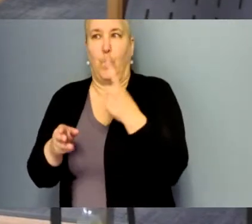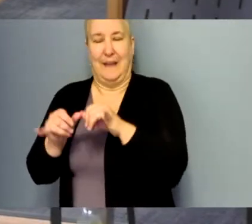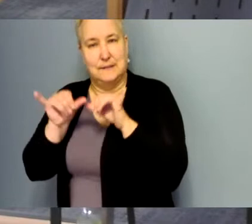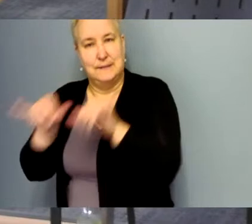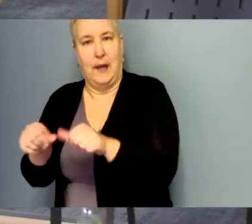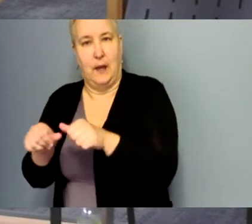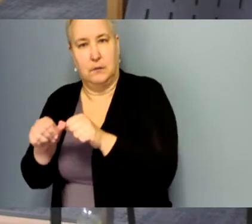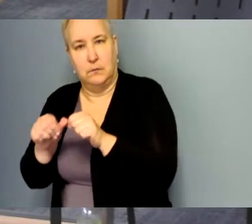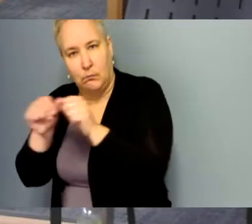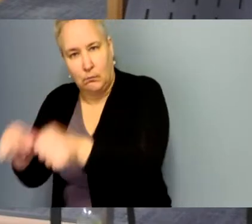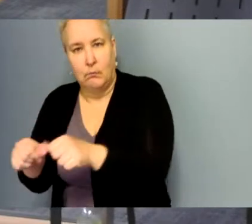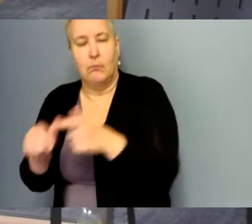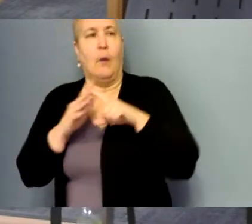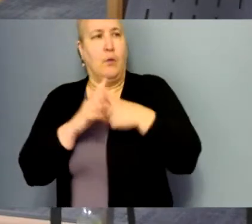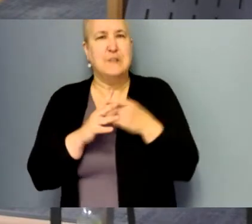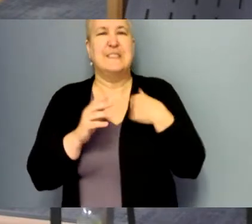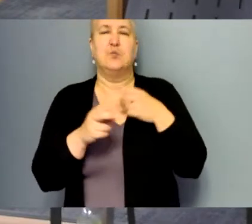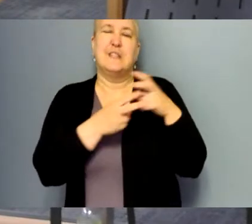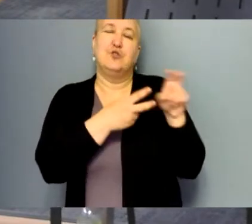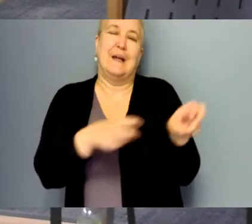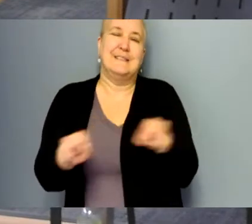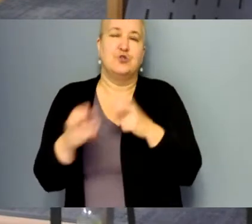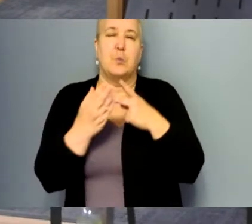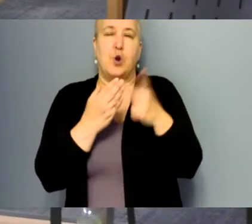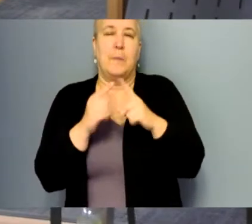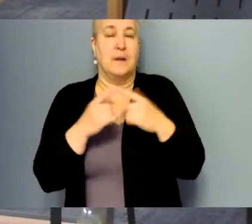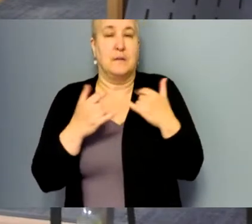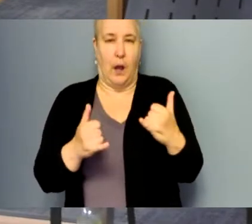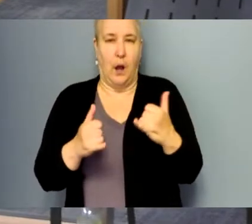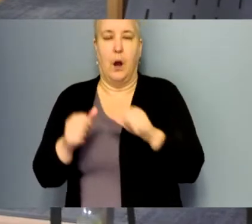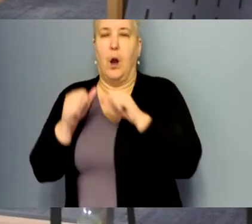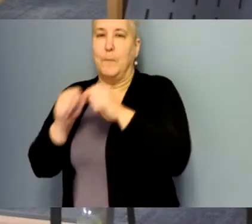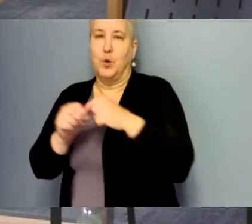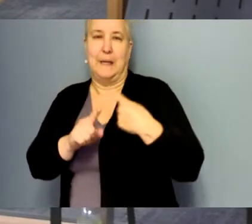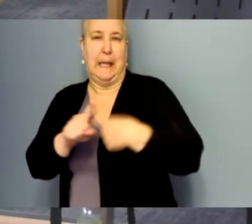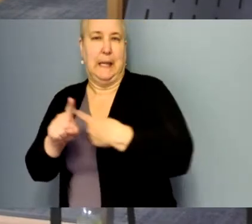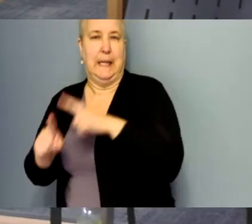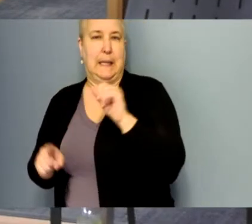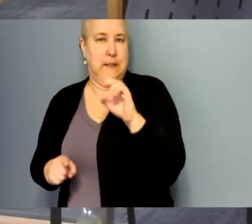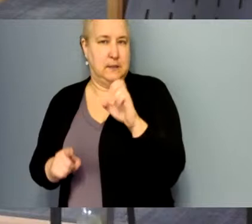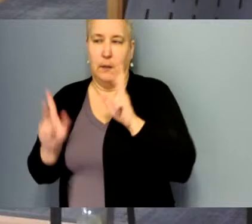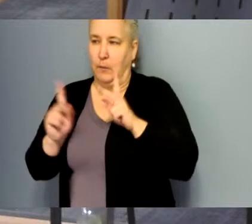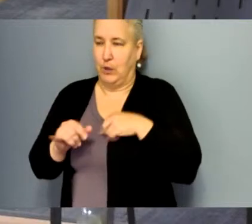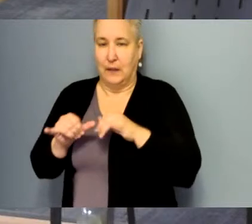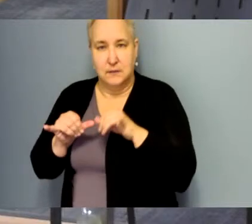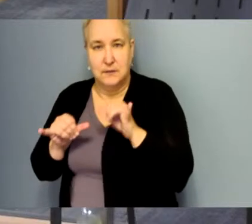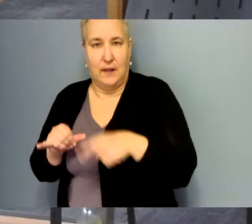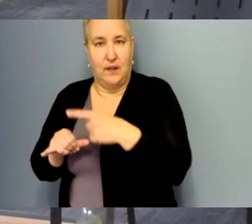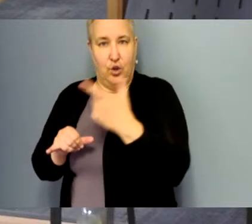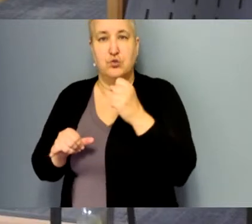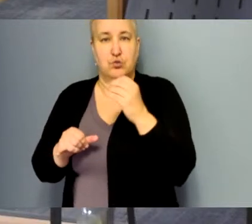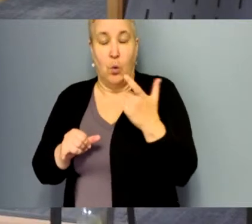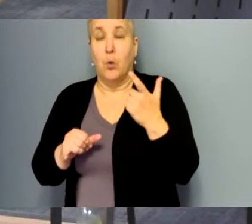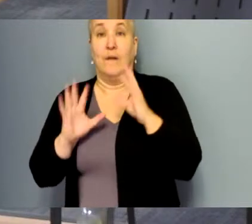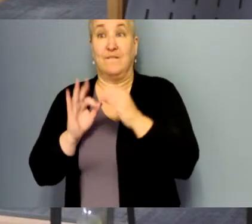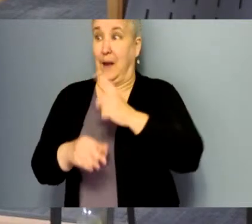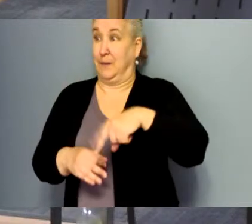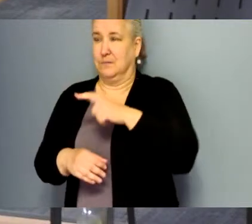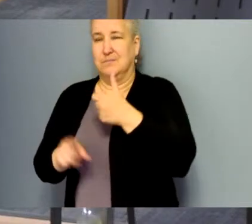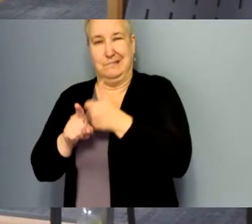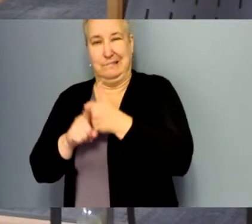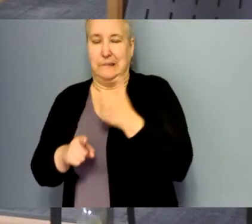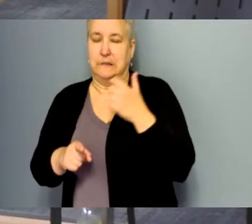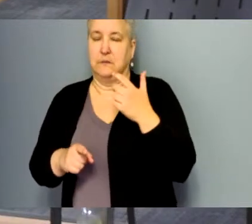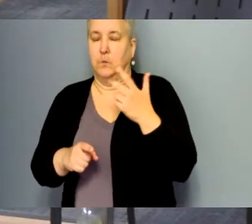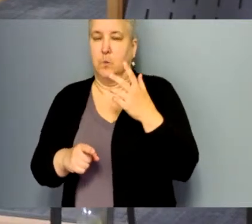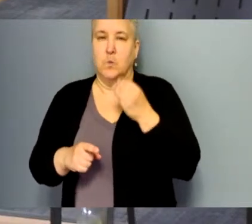It was originally transitional, but essentially now it's all permanent leases. People can stay there. And so it's families that are experiencing